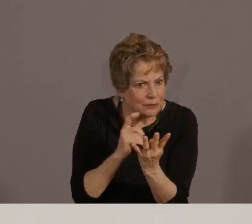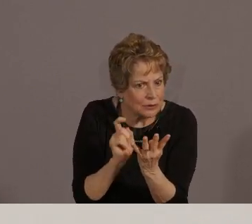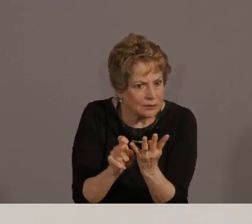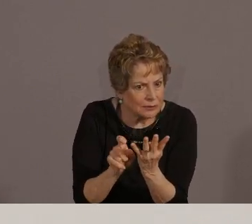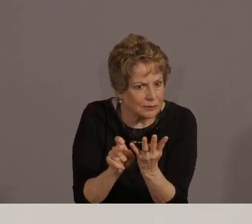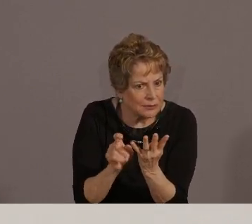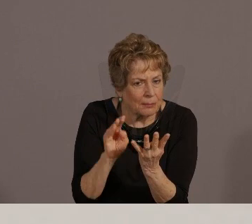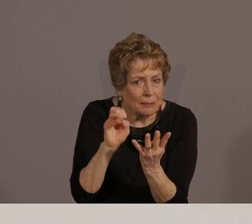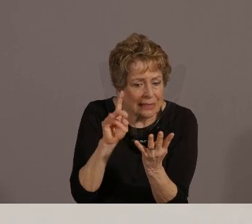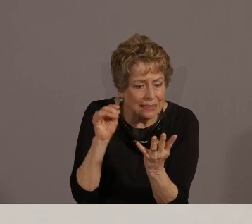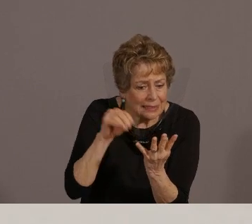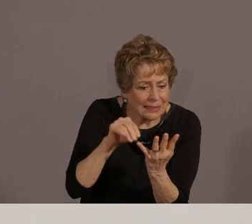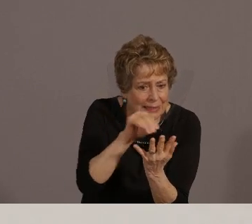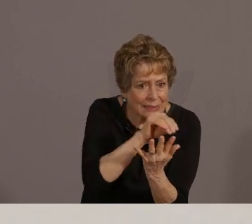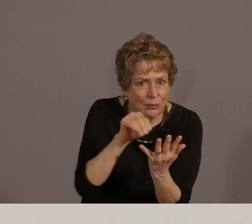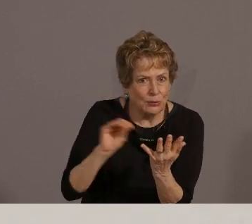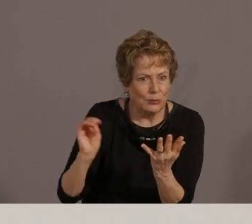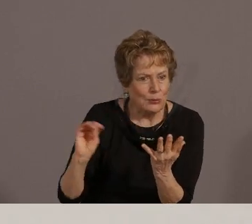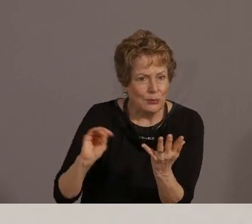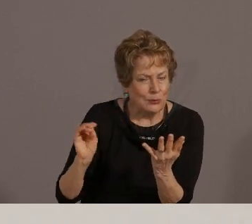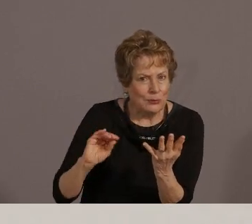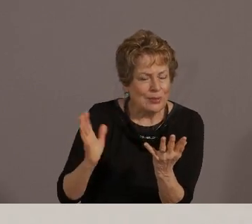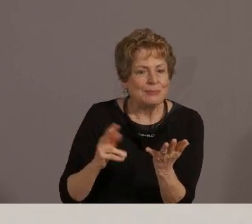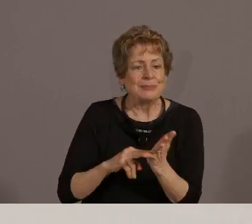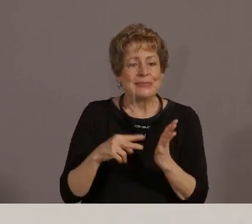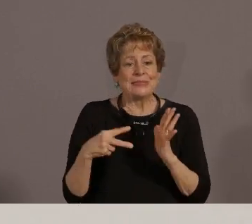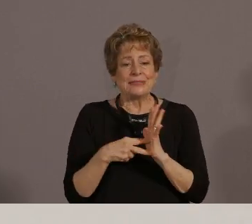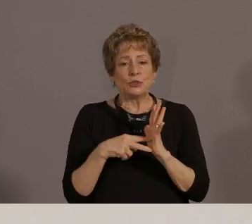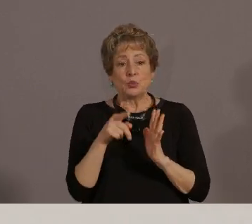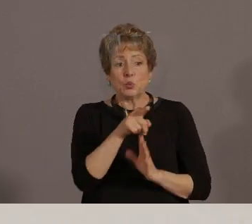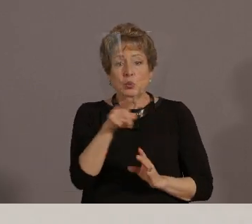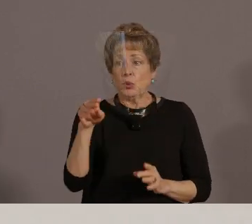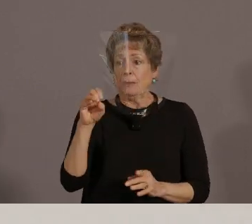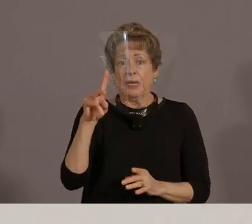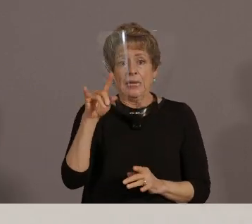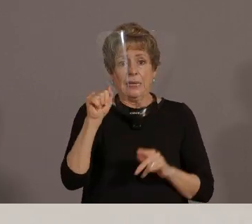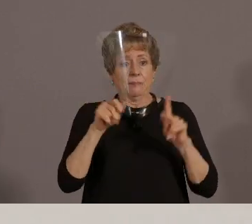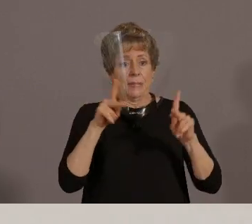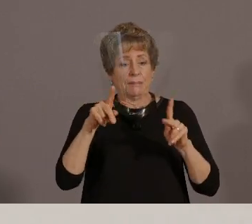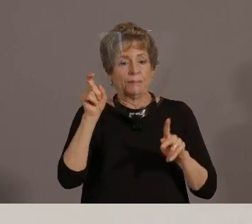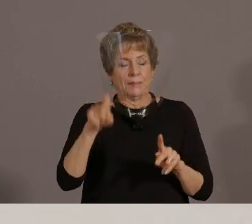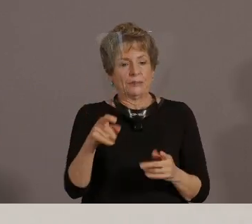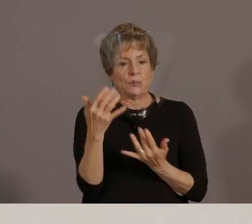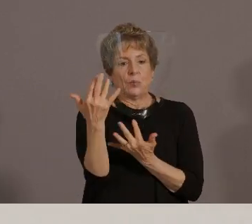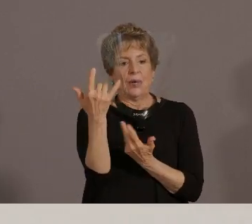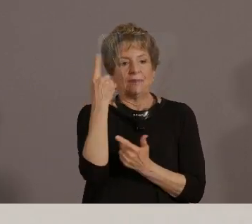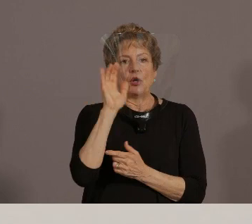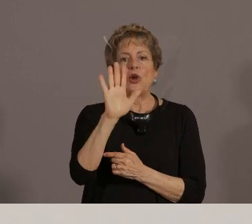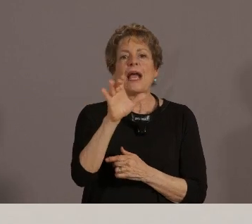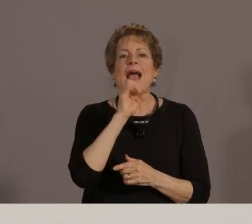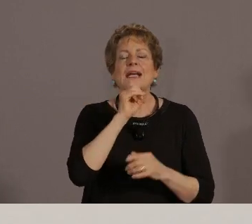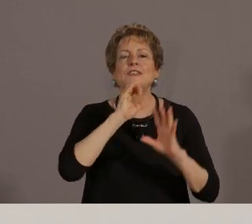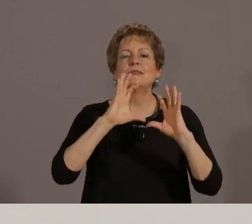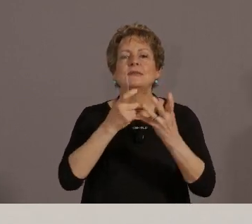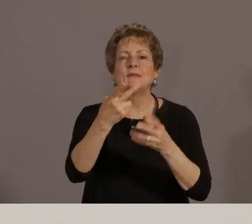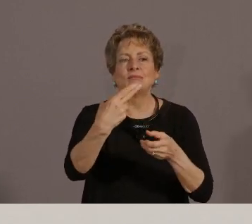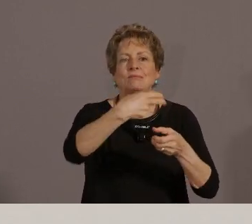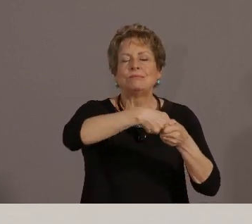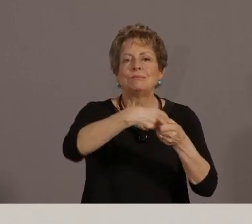at 45 and above before April 1st, with the entire Arizona eligible population by